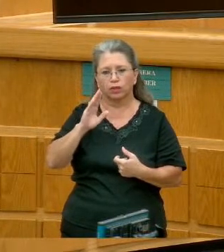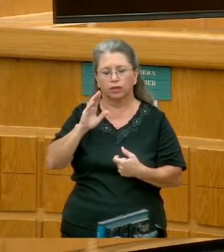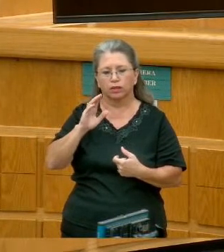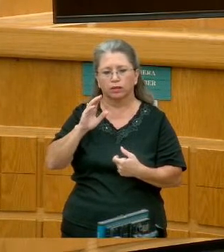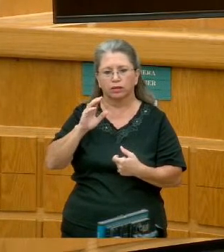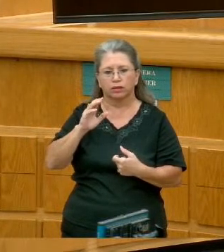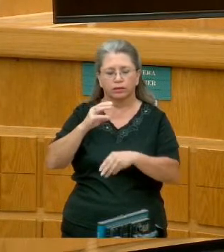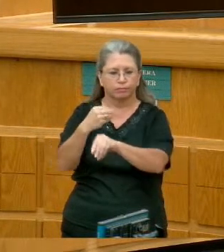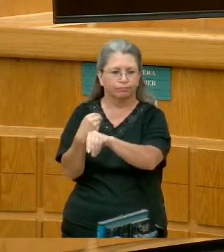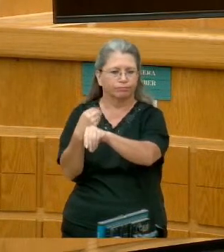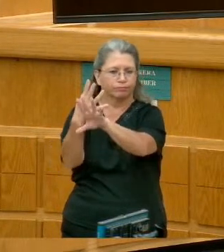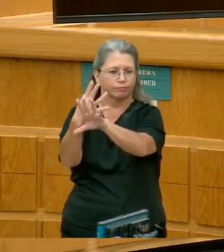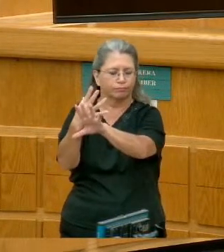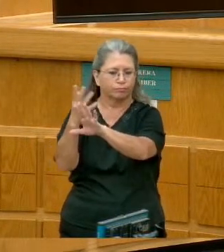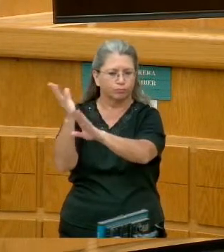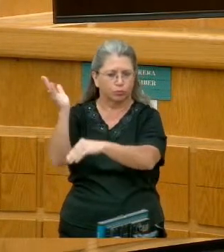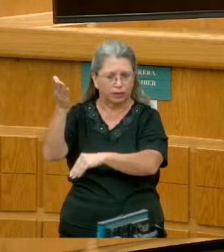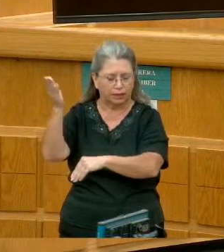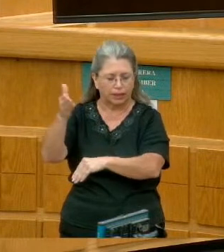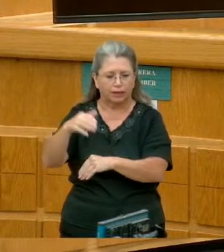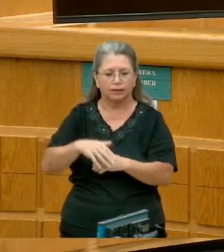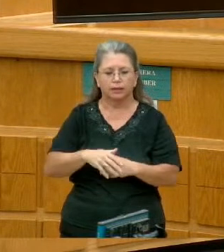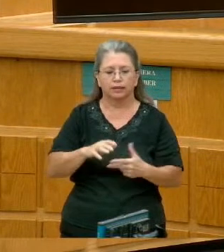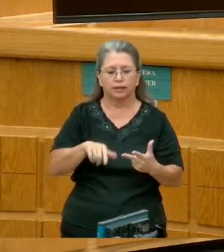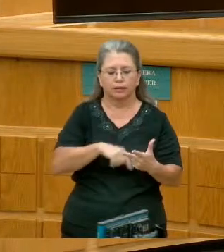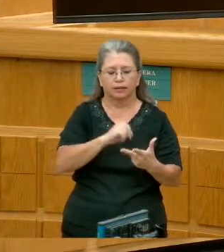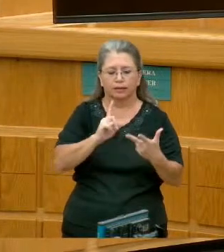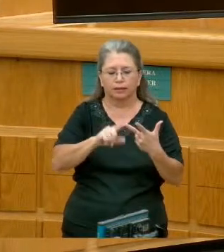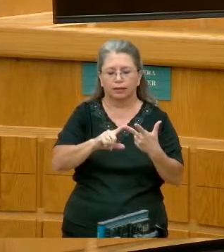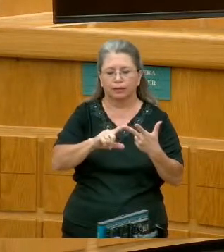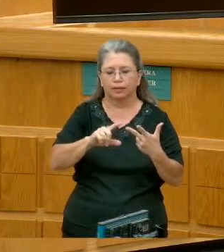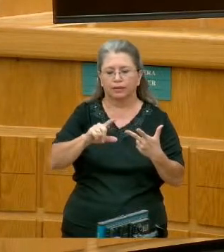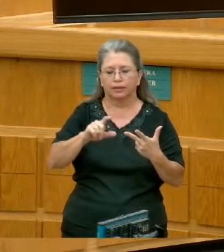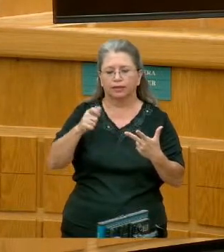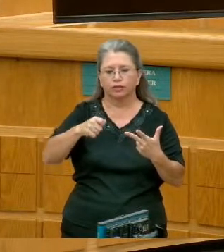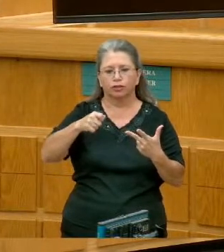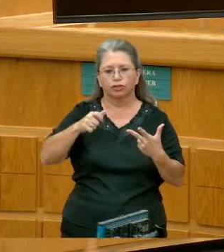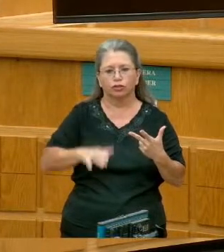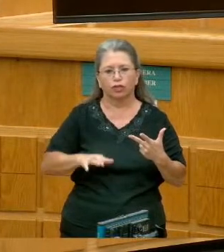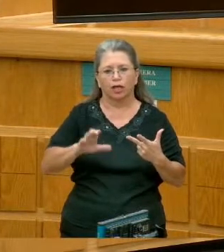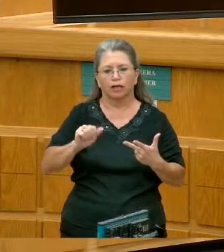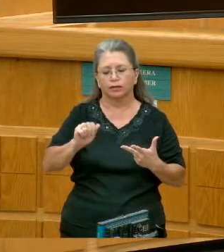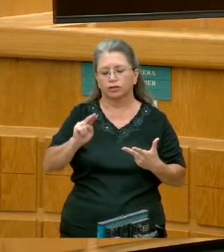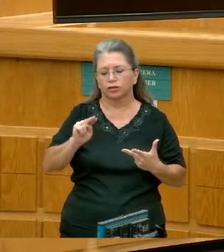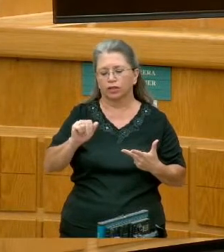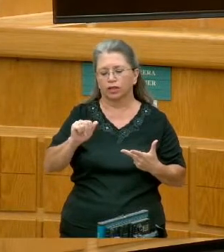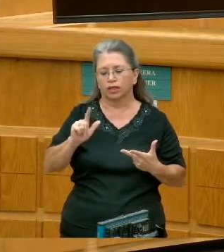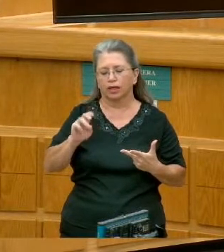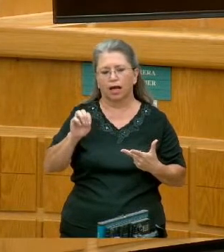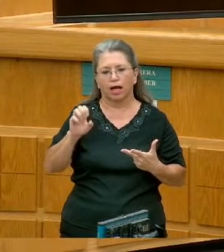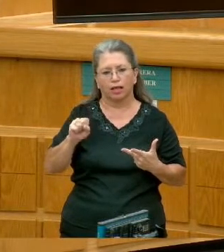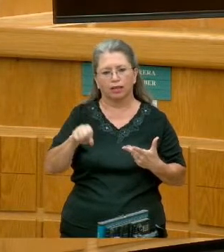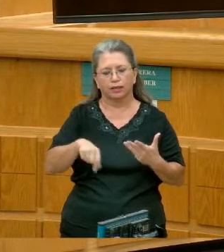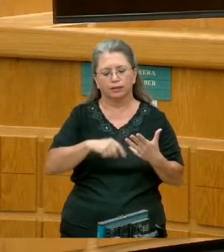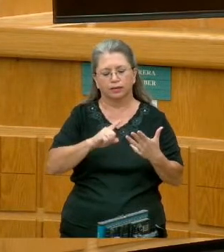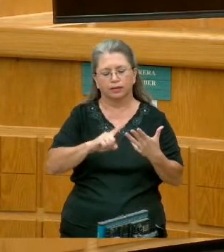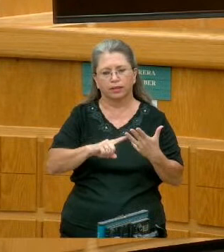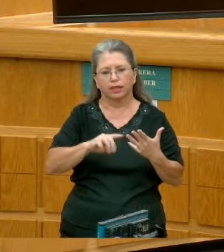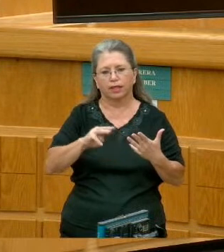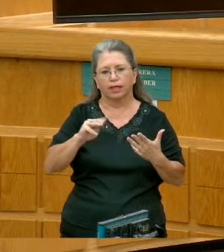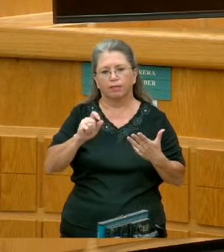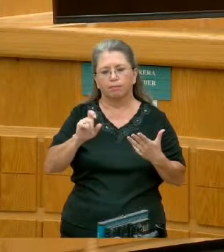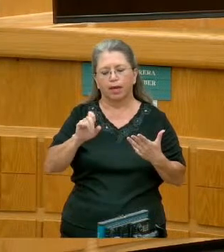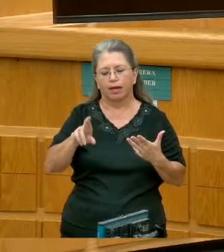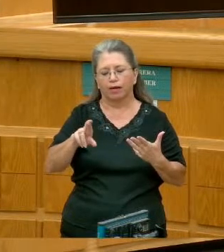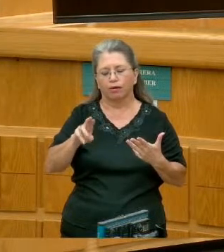a remote location. And then Nueces County Judge Barbara Canales will be joining us today as well, and then Mayor Joe McComb will be